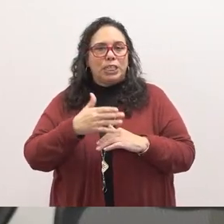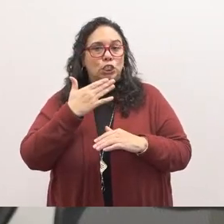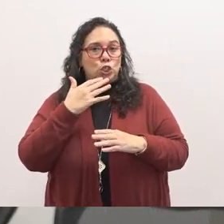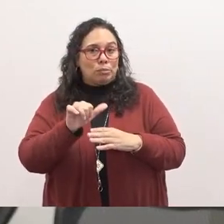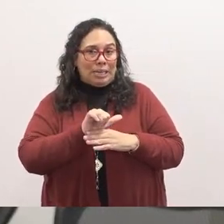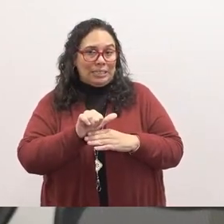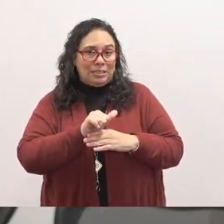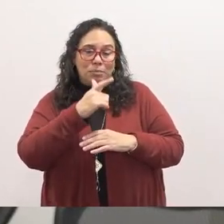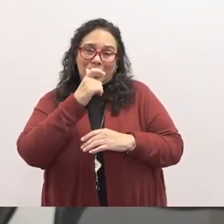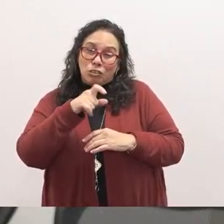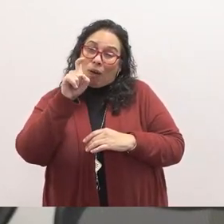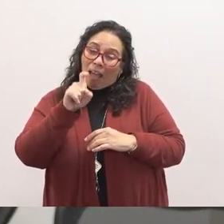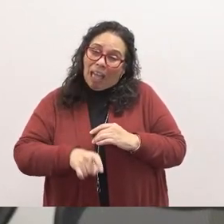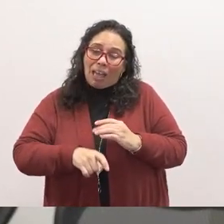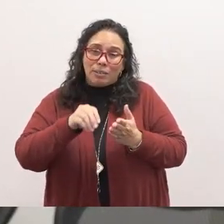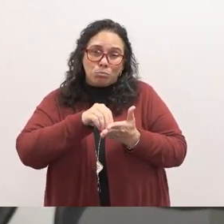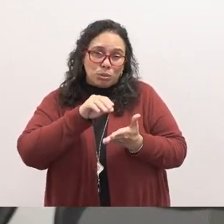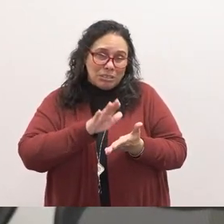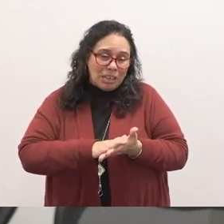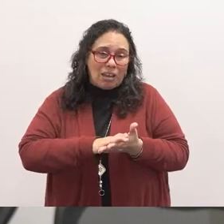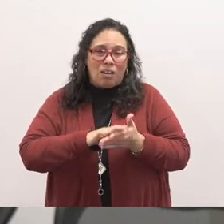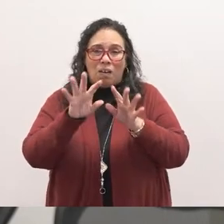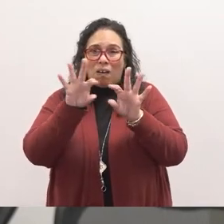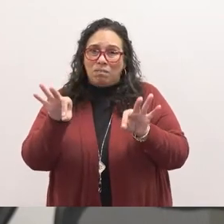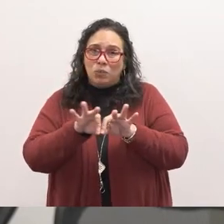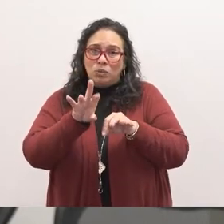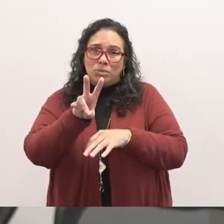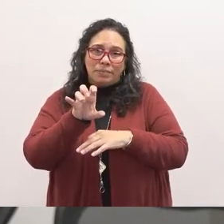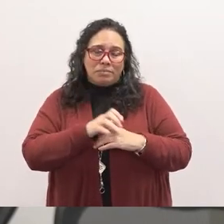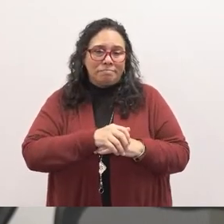it, but I think it's a good practice.